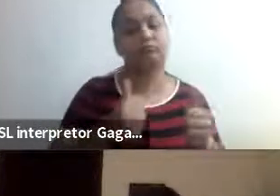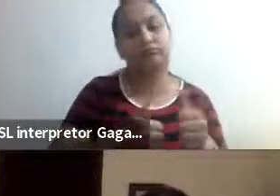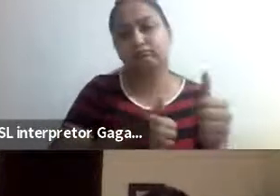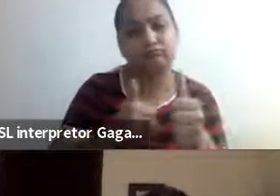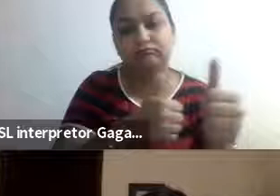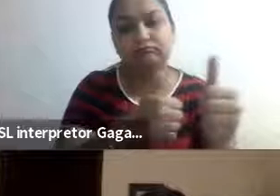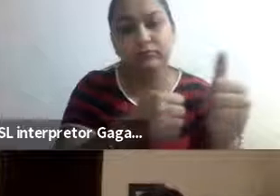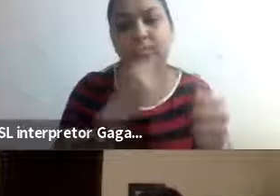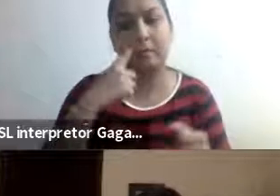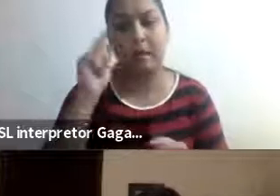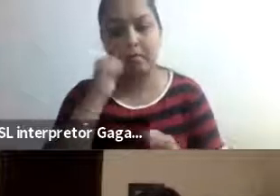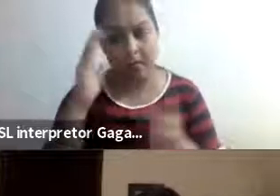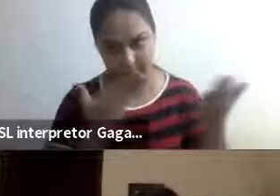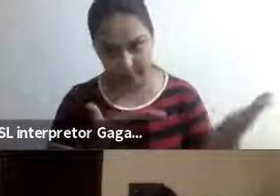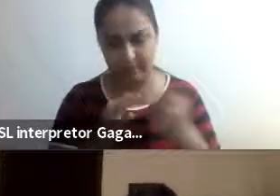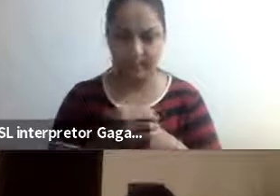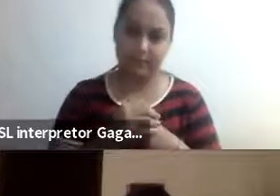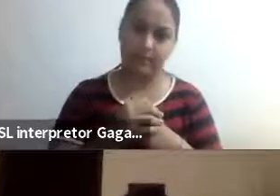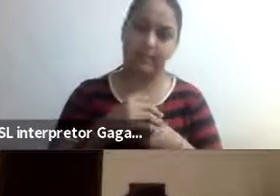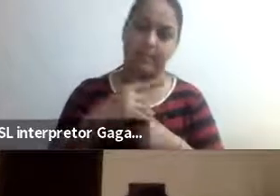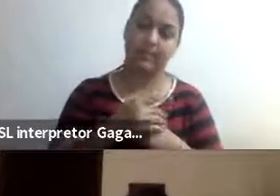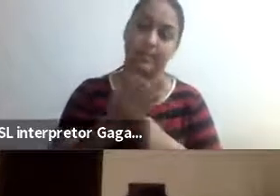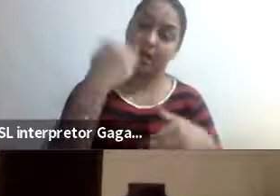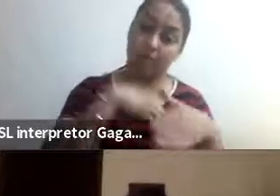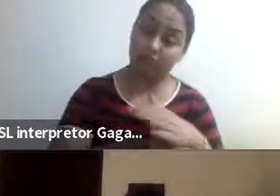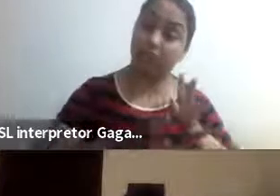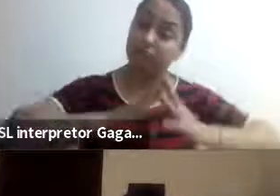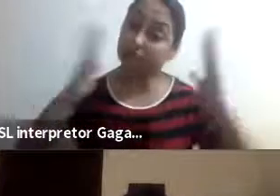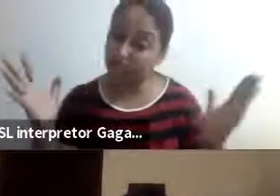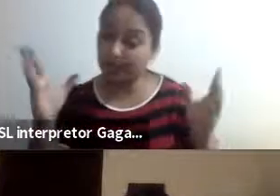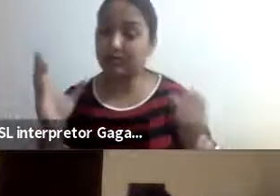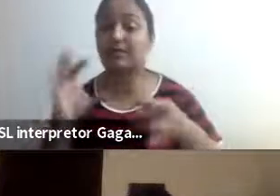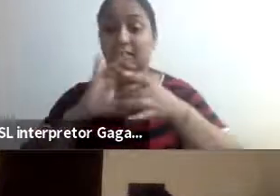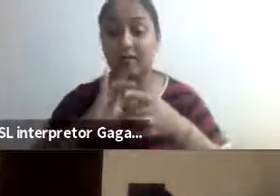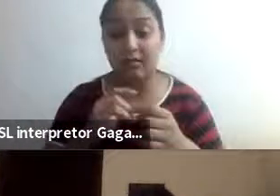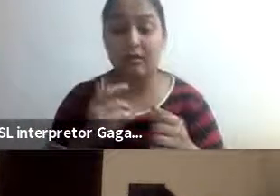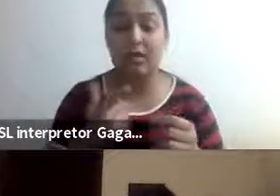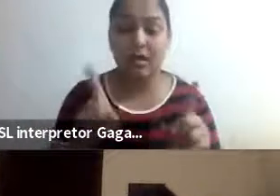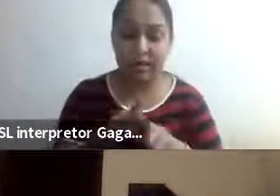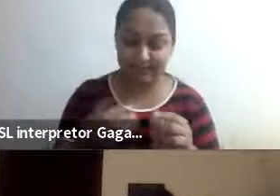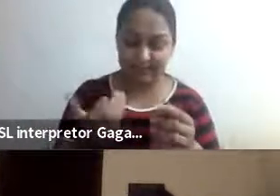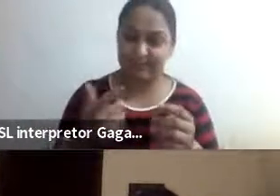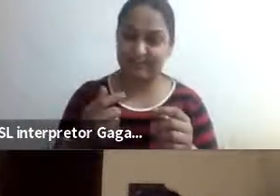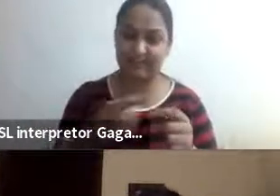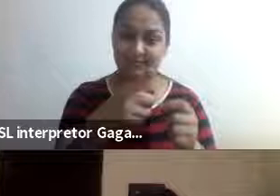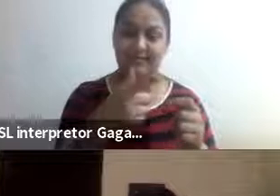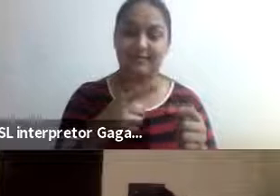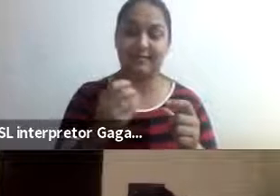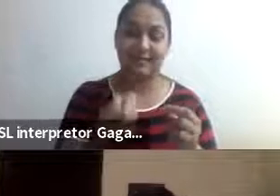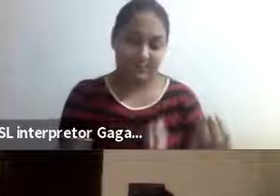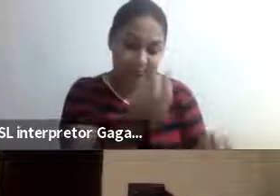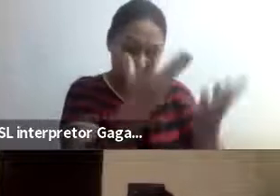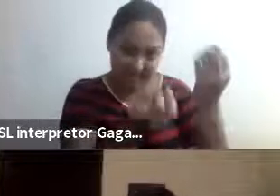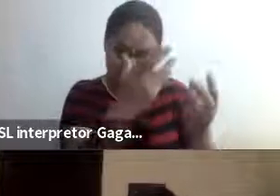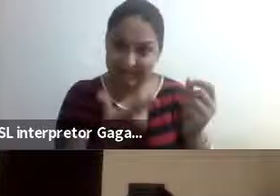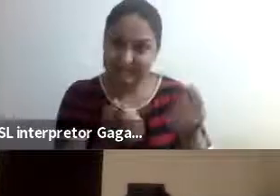with her parents. And there she came into greater contact with, with bullocks, with rows of plants,